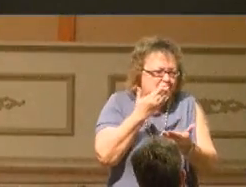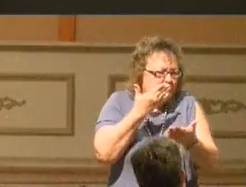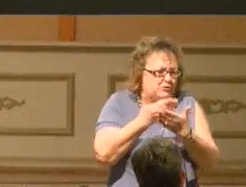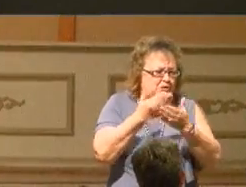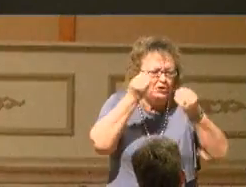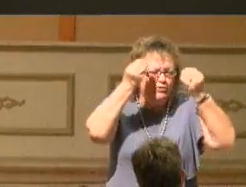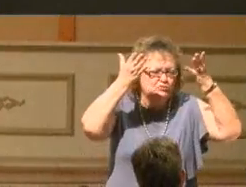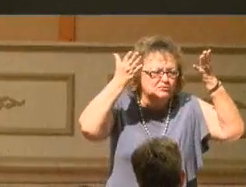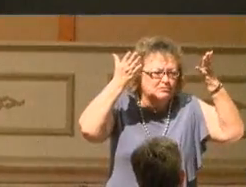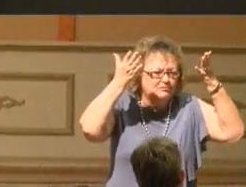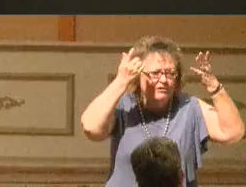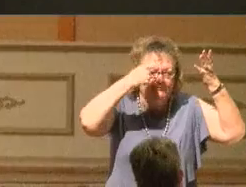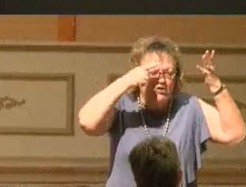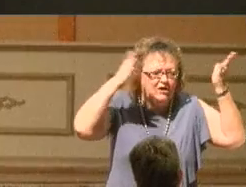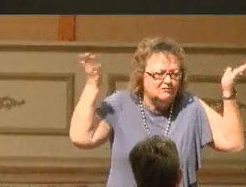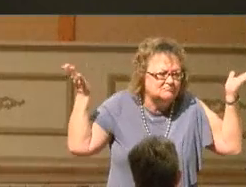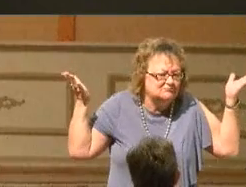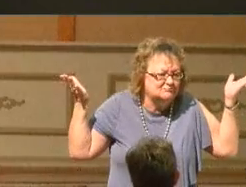news?